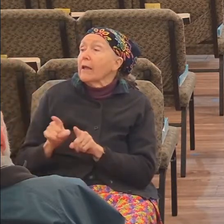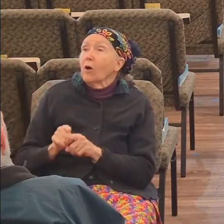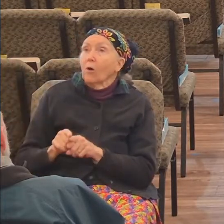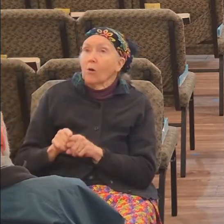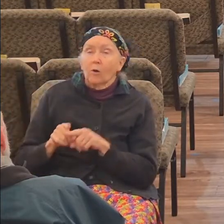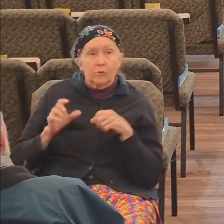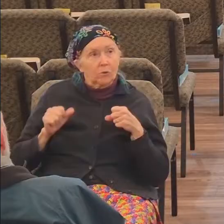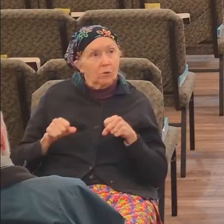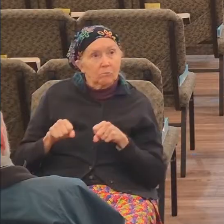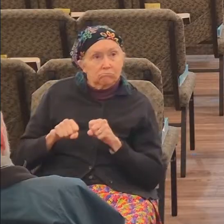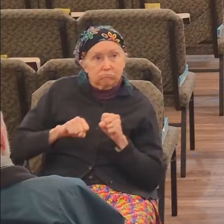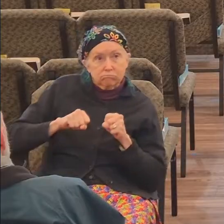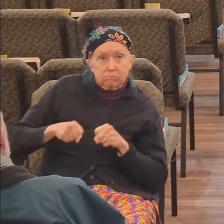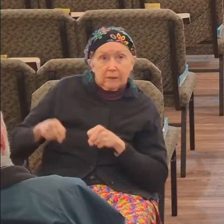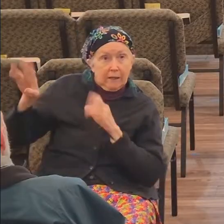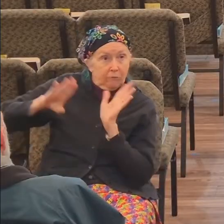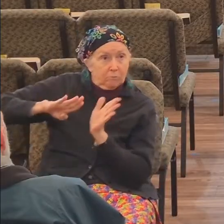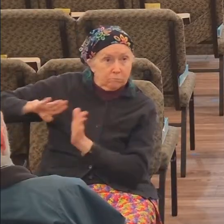Exactly.